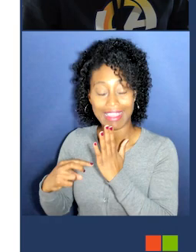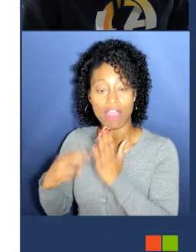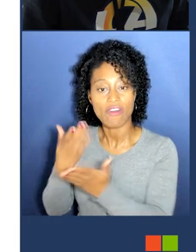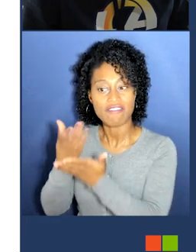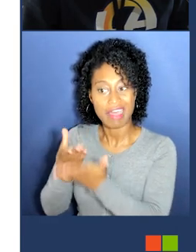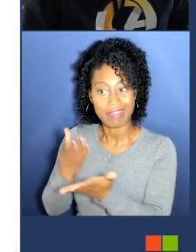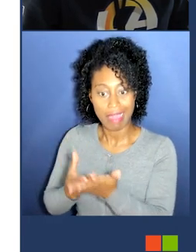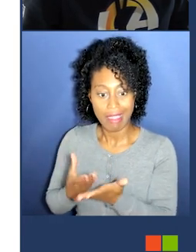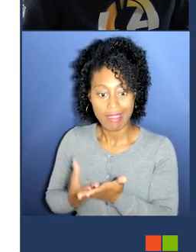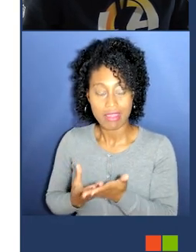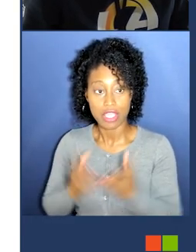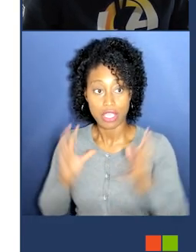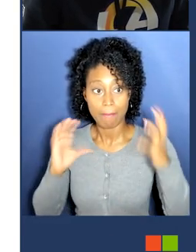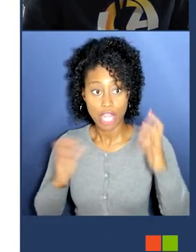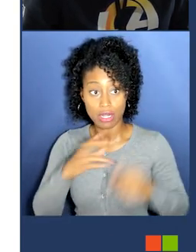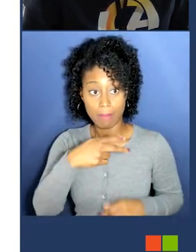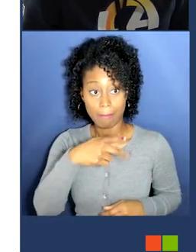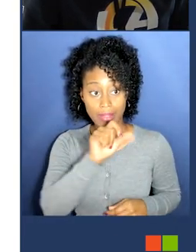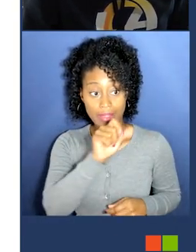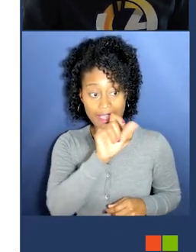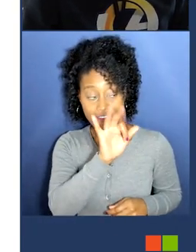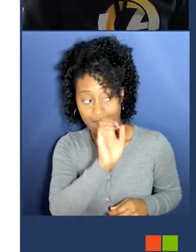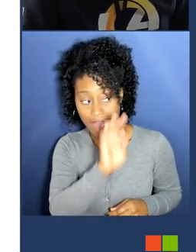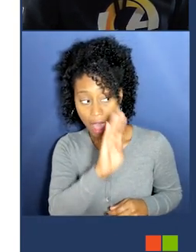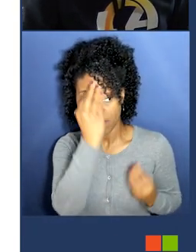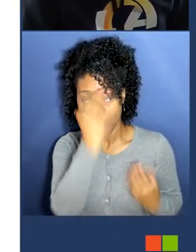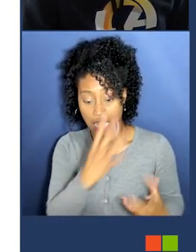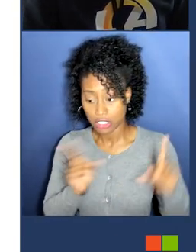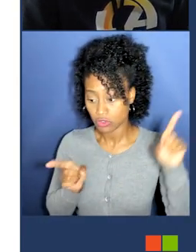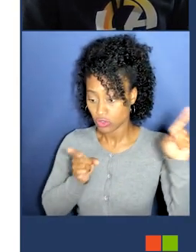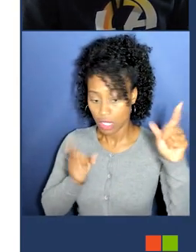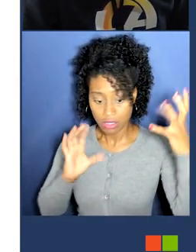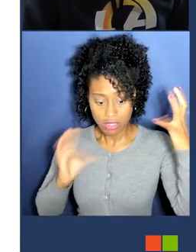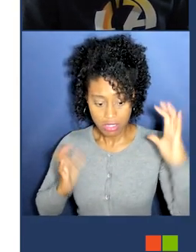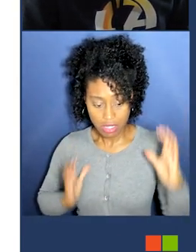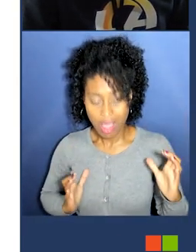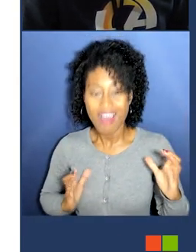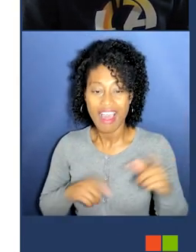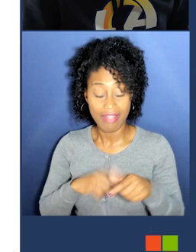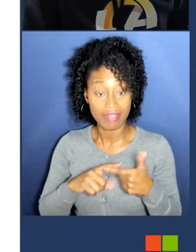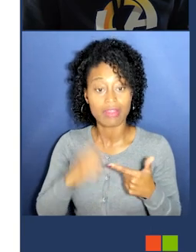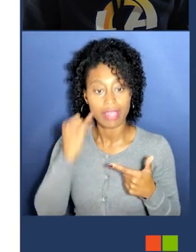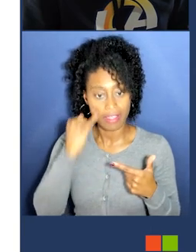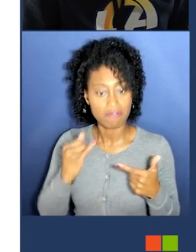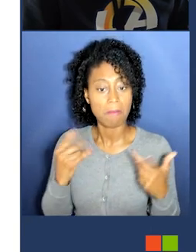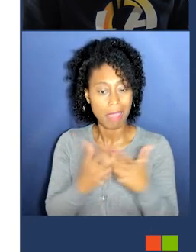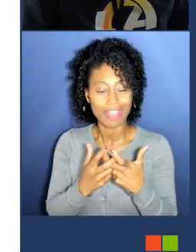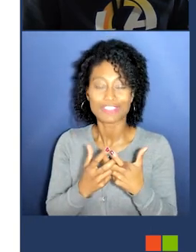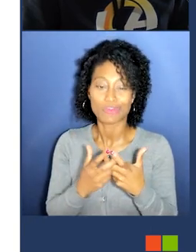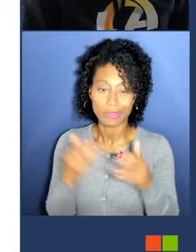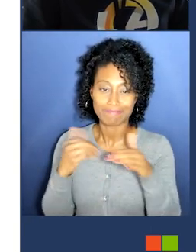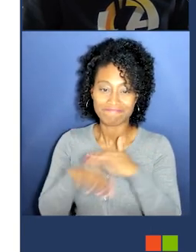PlayFab to see whether this is a valid user, and only then we're gonna query the database.